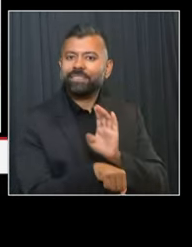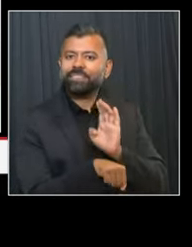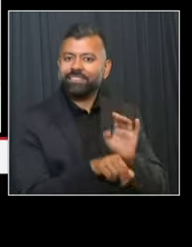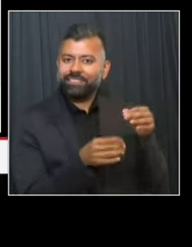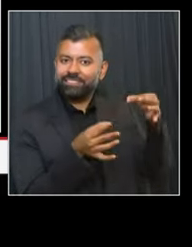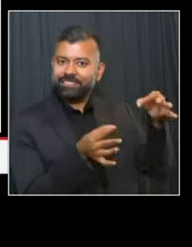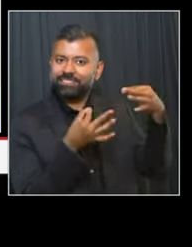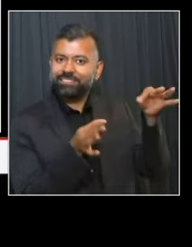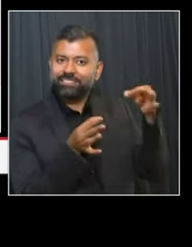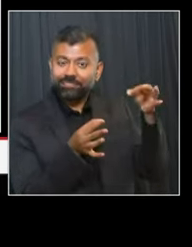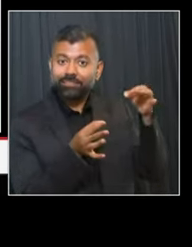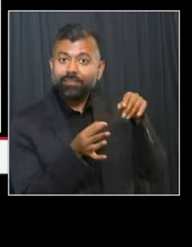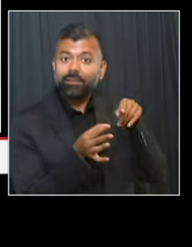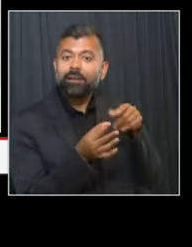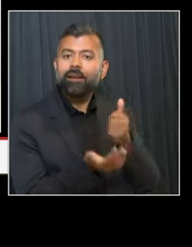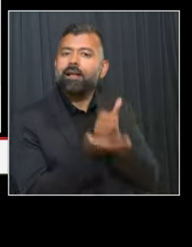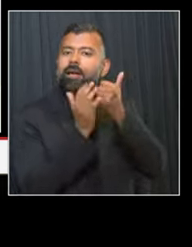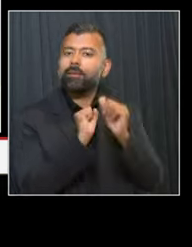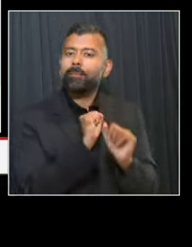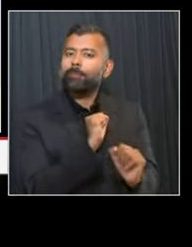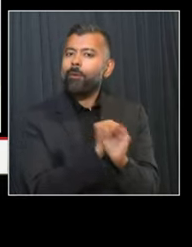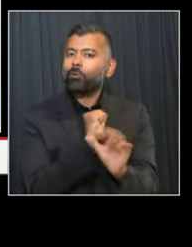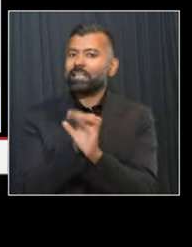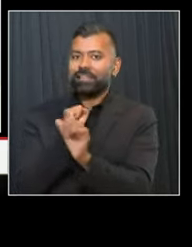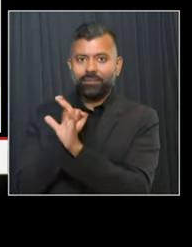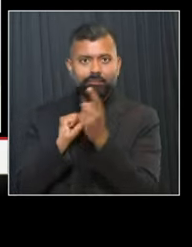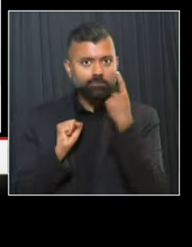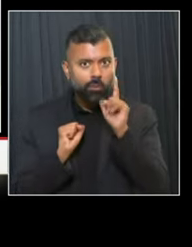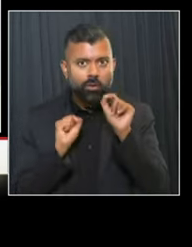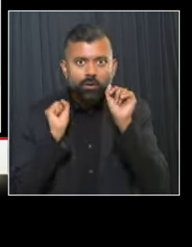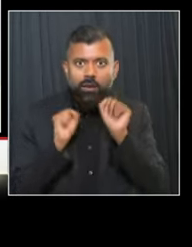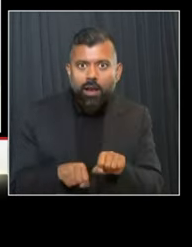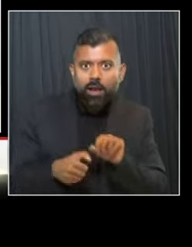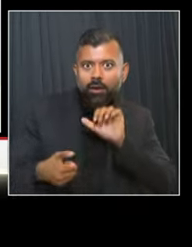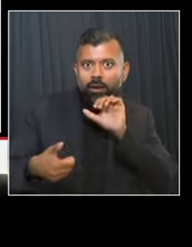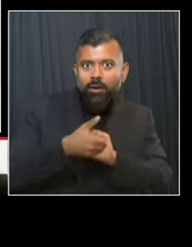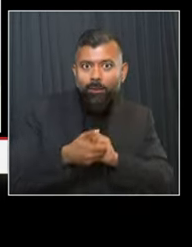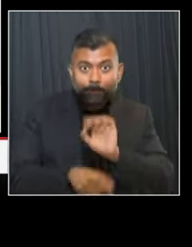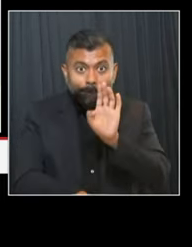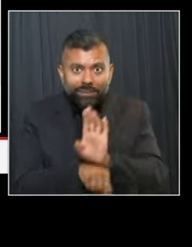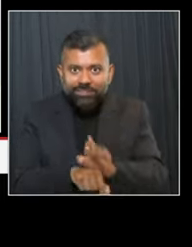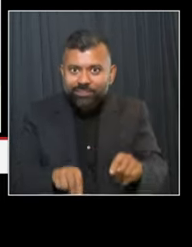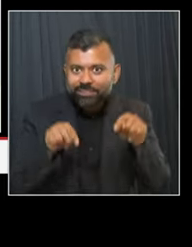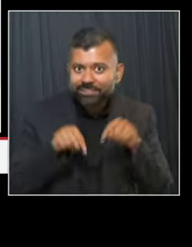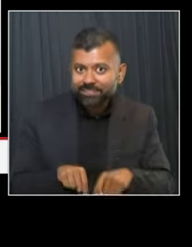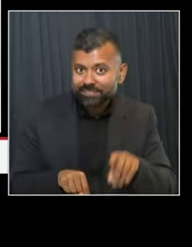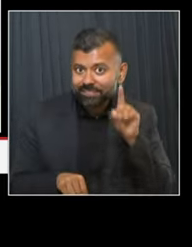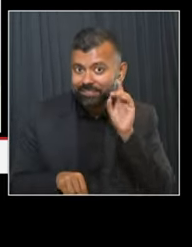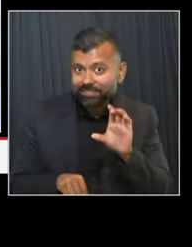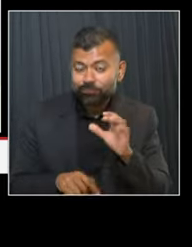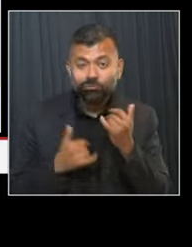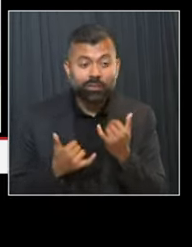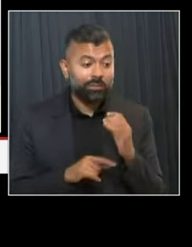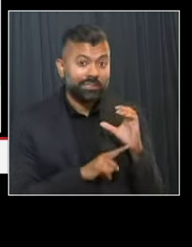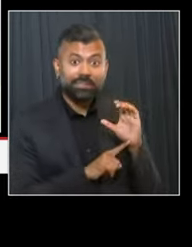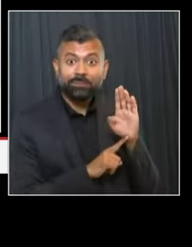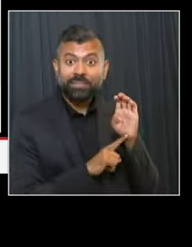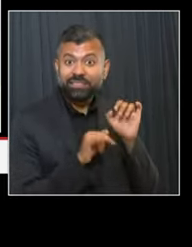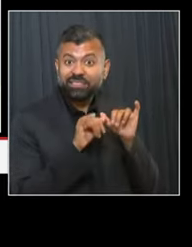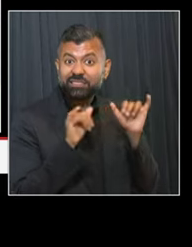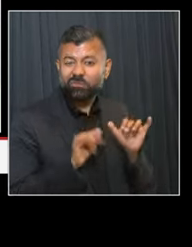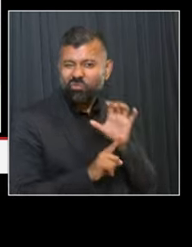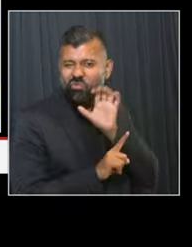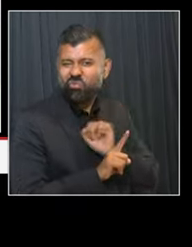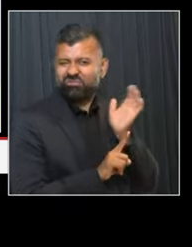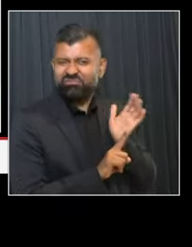city, as well as updating a very antiquated system that we have in PASS in order for the Office of Contract Procurement to